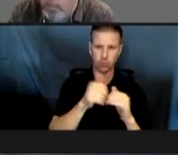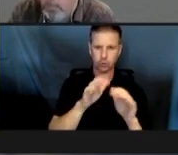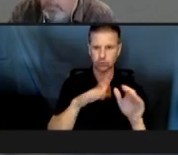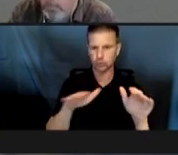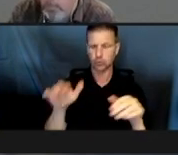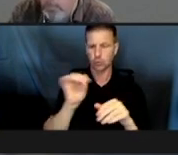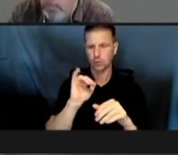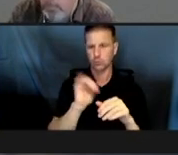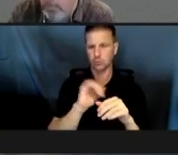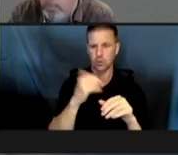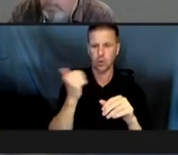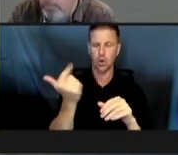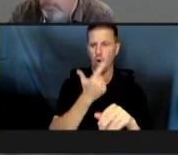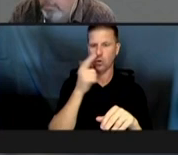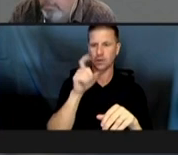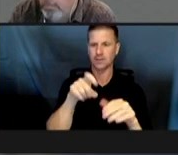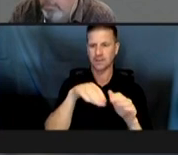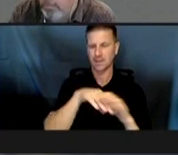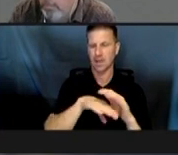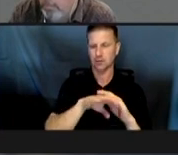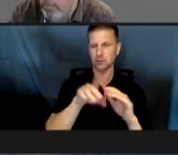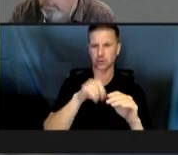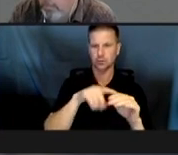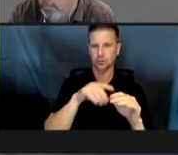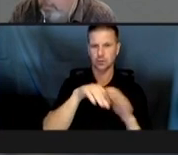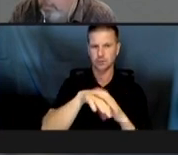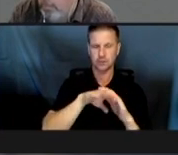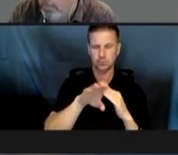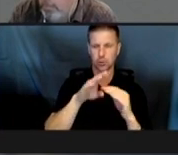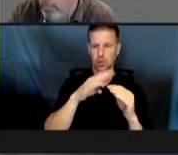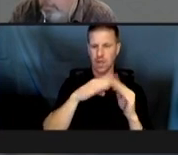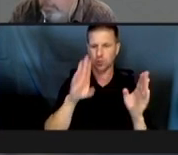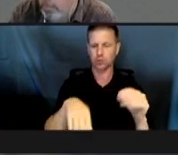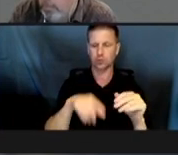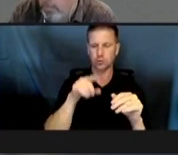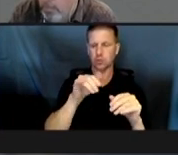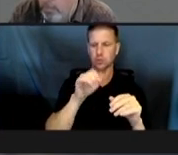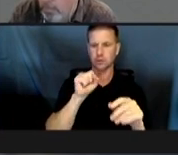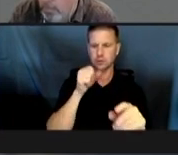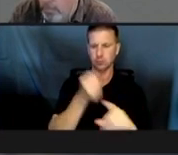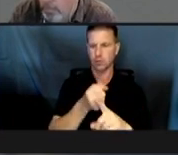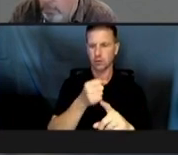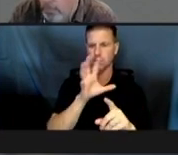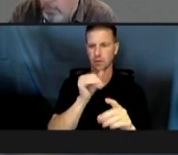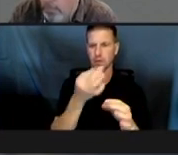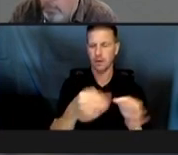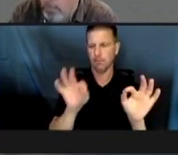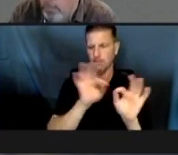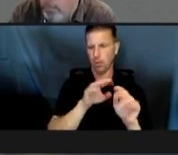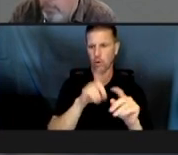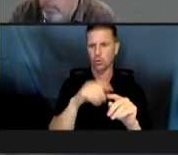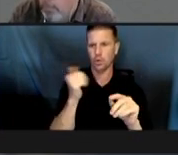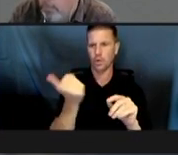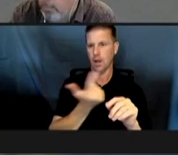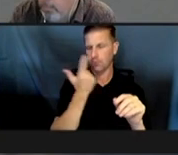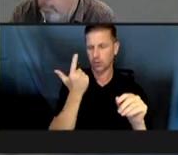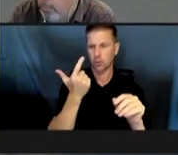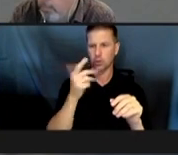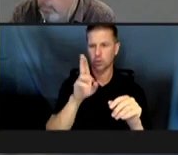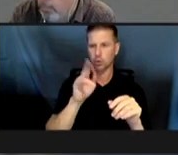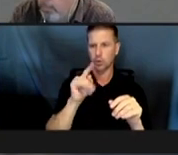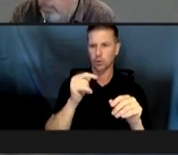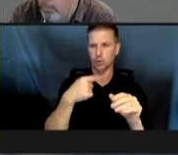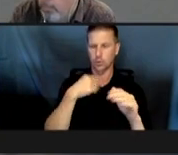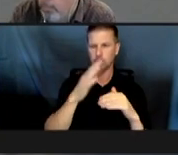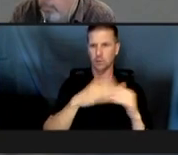well, all need access to accessible housing. This is impactful and important to every single unit we